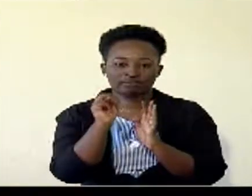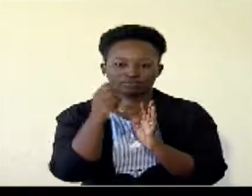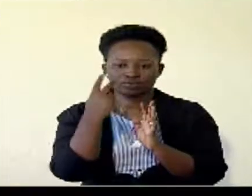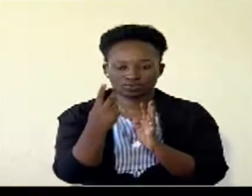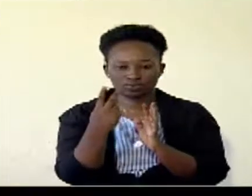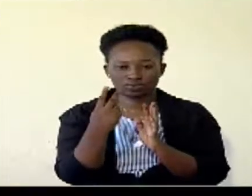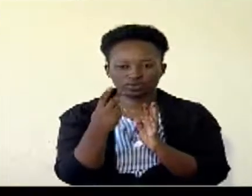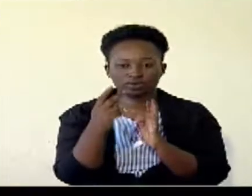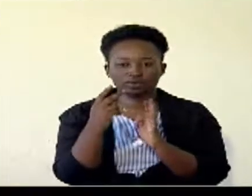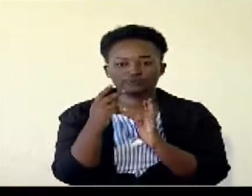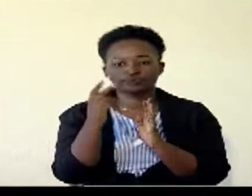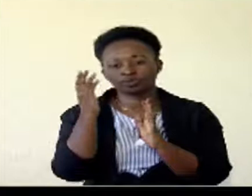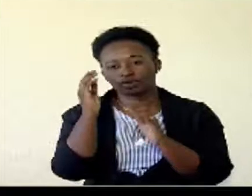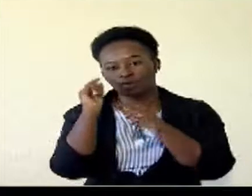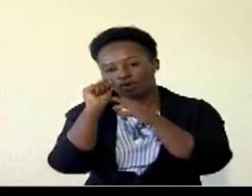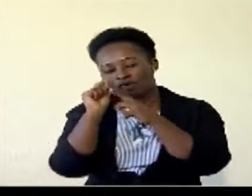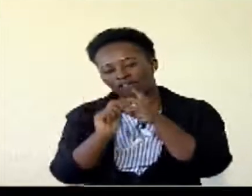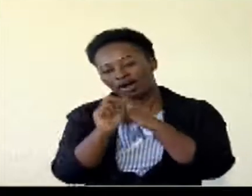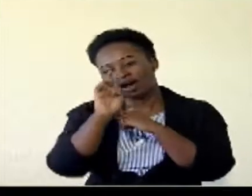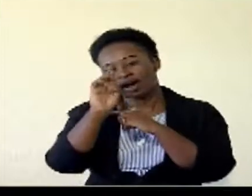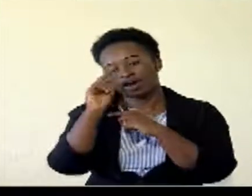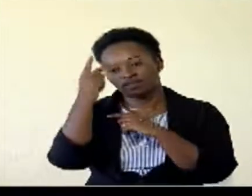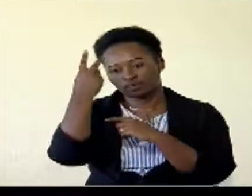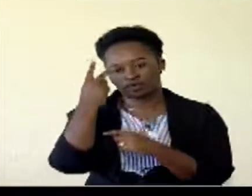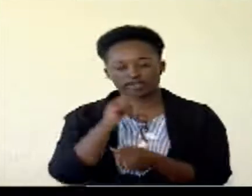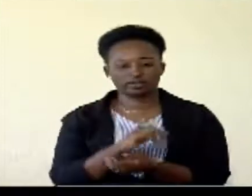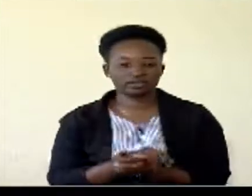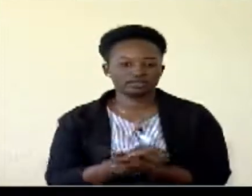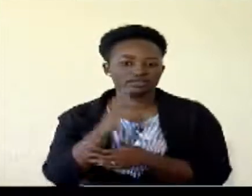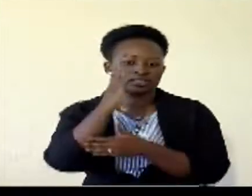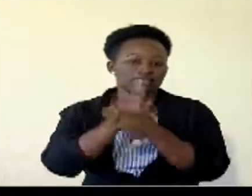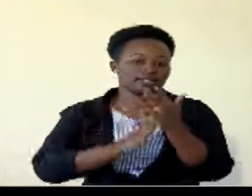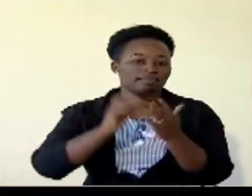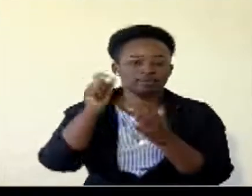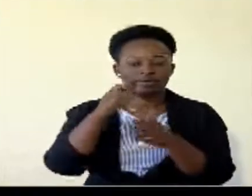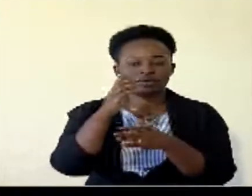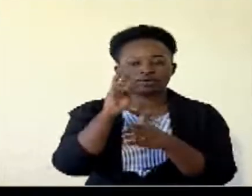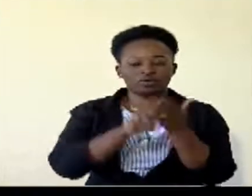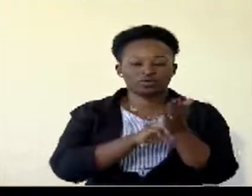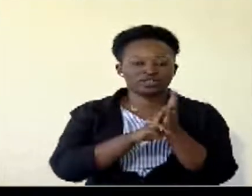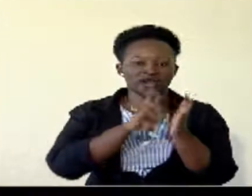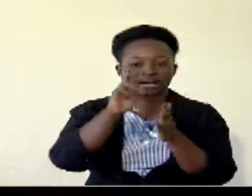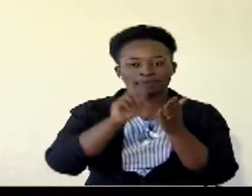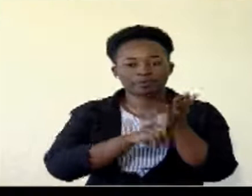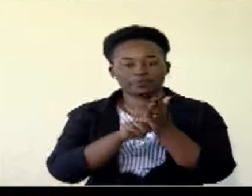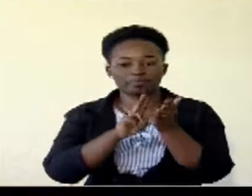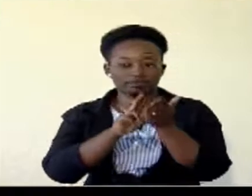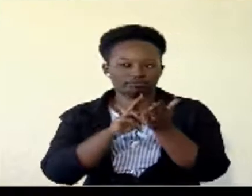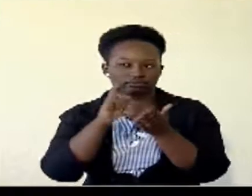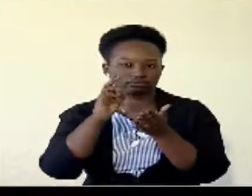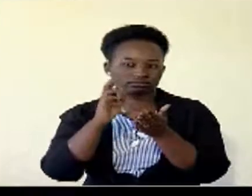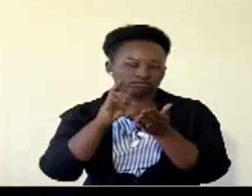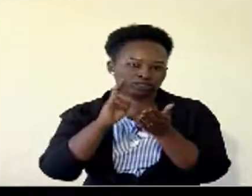m2 then over r squared. Some people, instead of using R, use D. You remember that